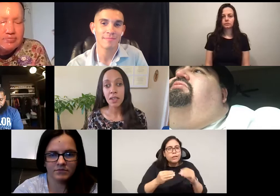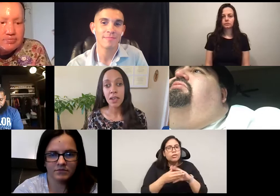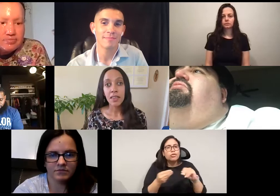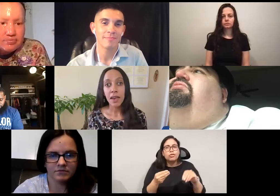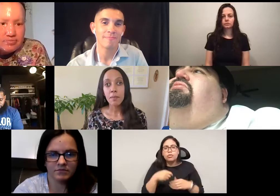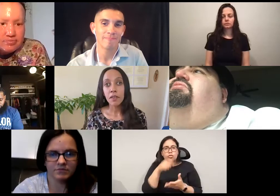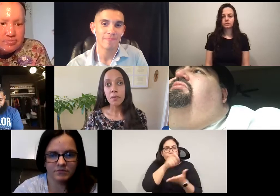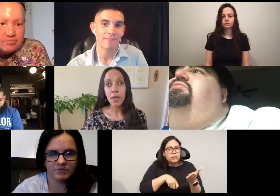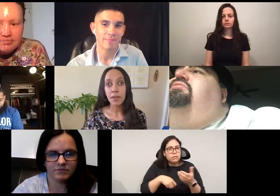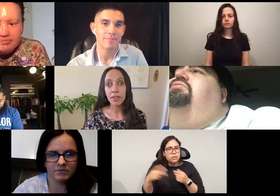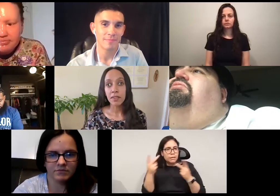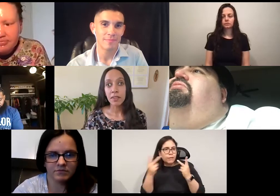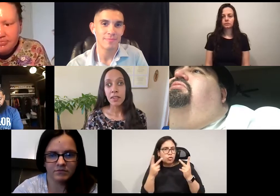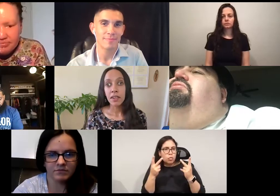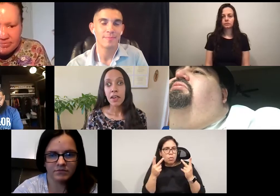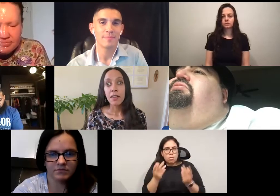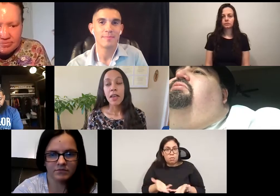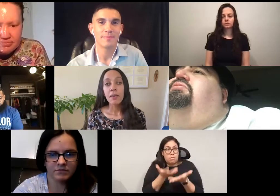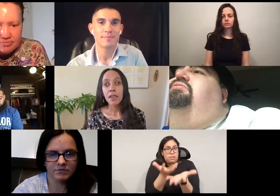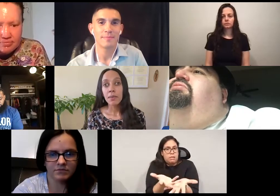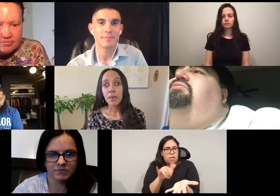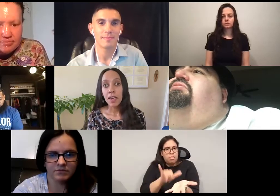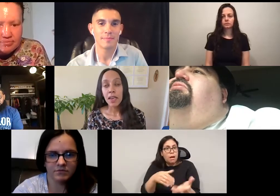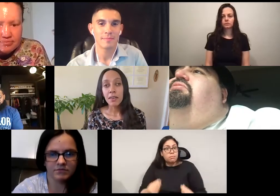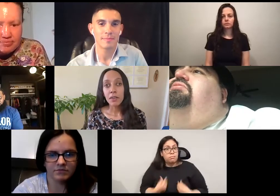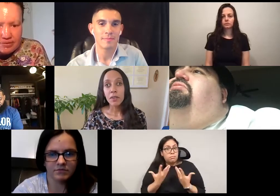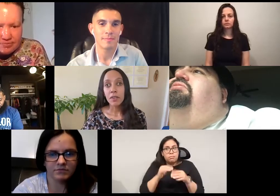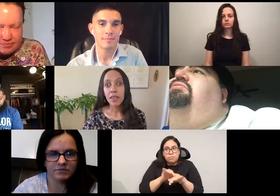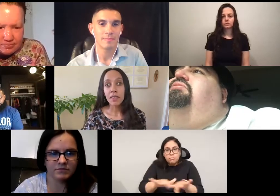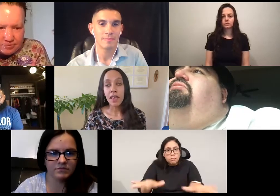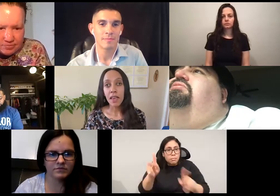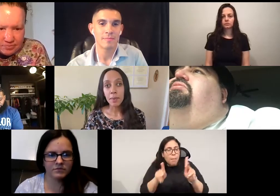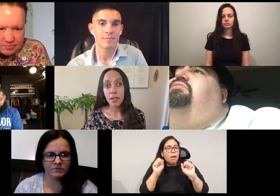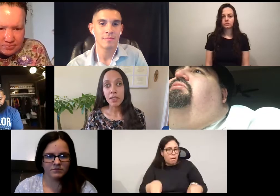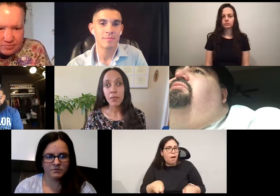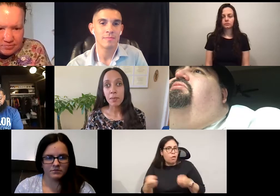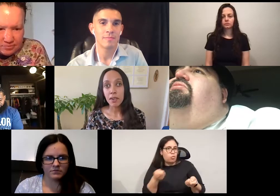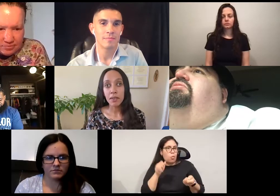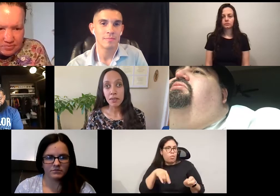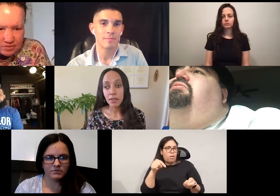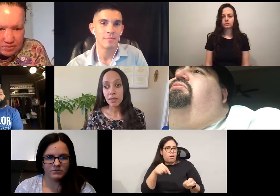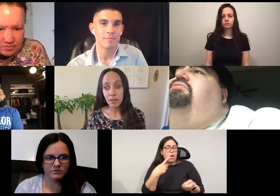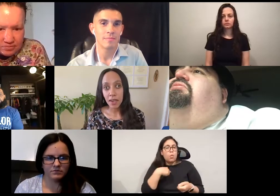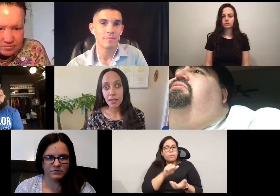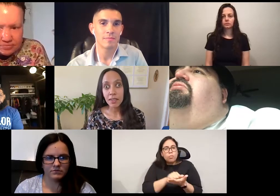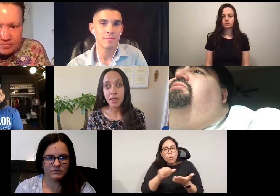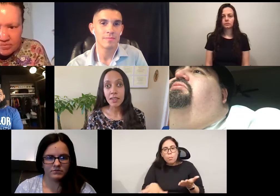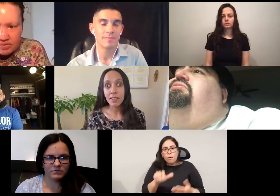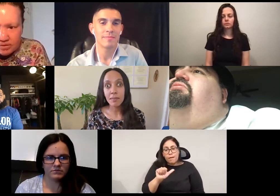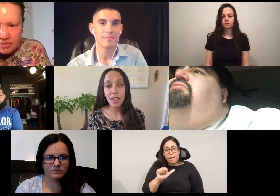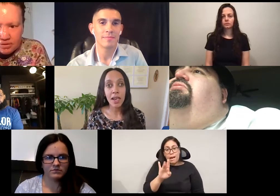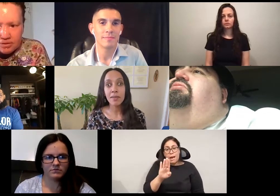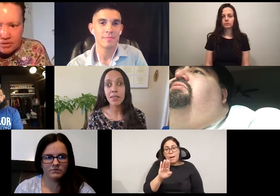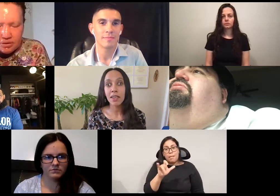visual, that move people. And we can work at removing ableism from our own stories because